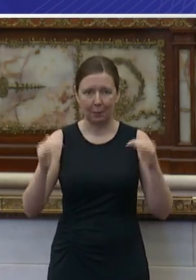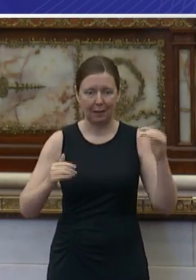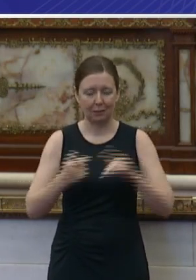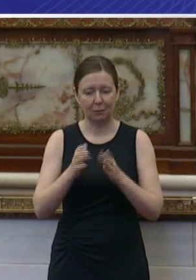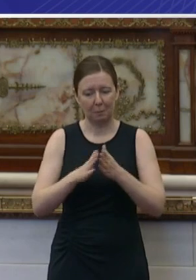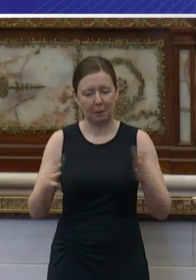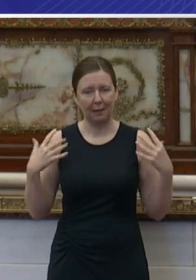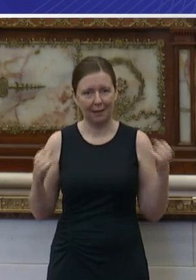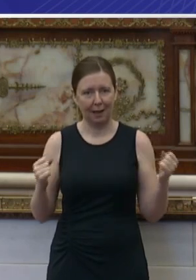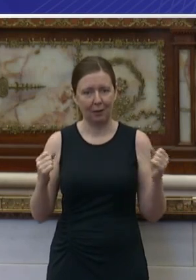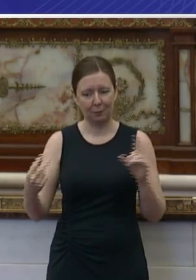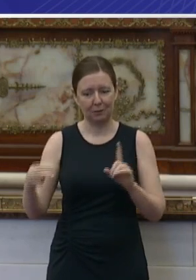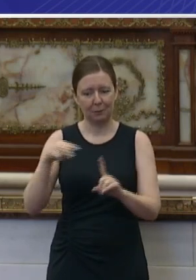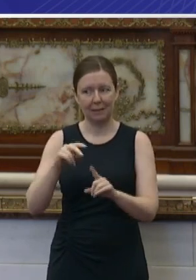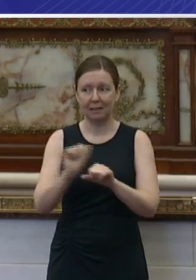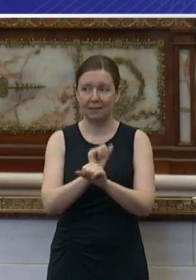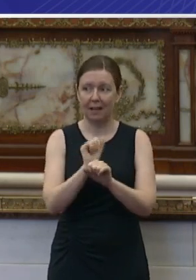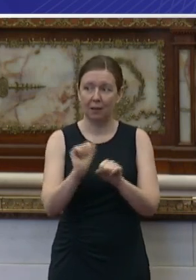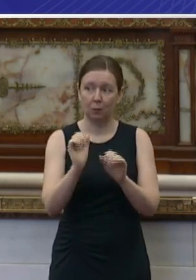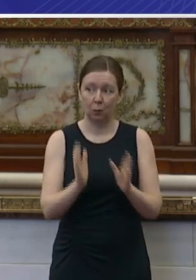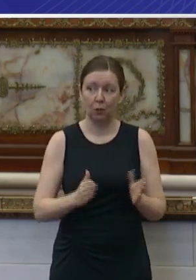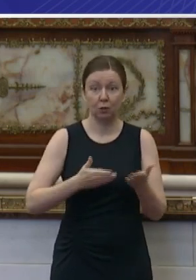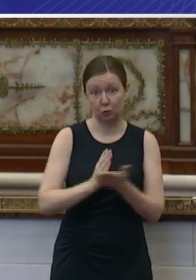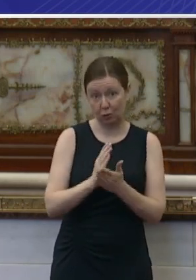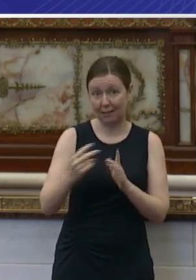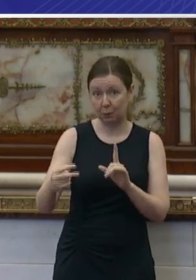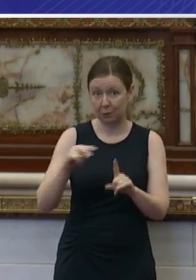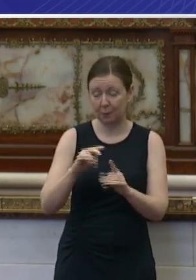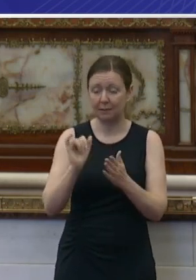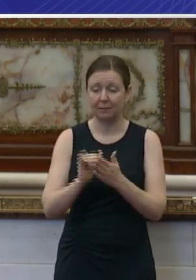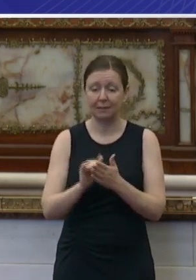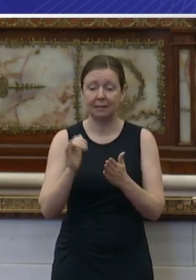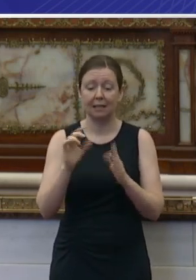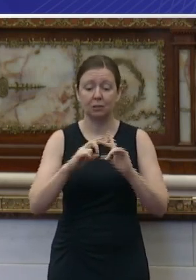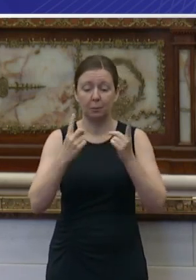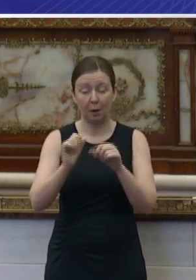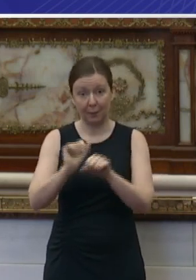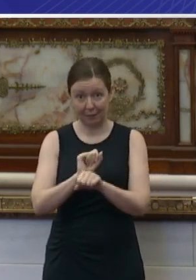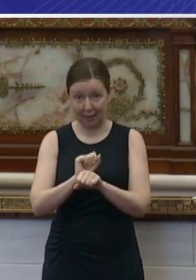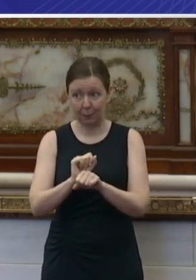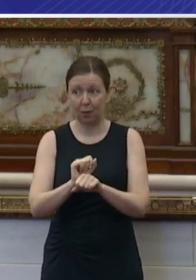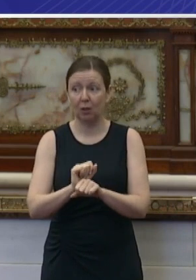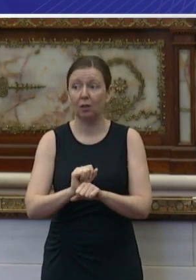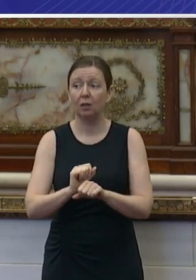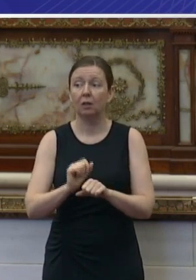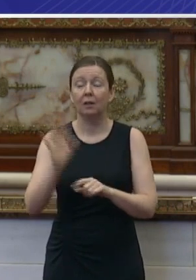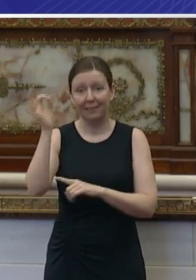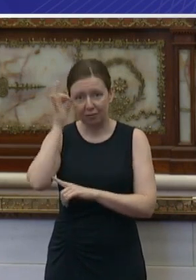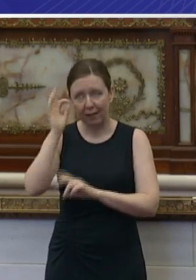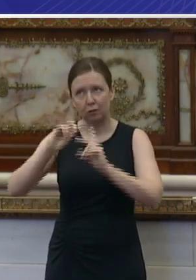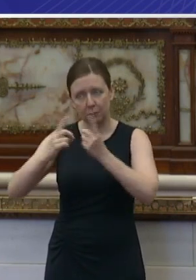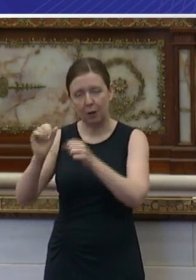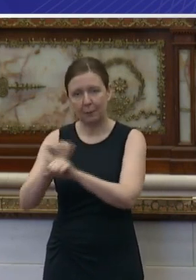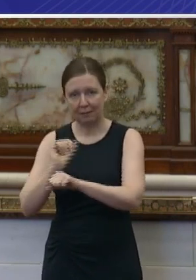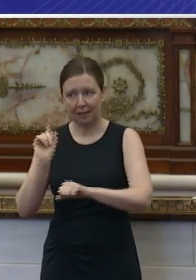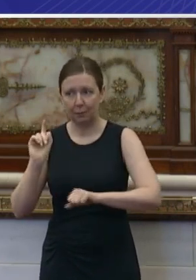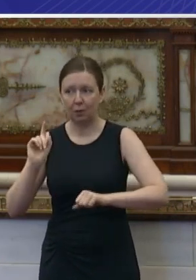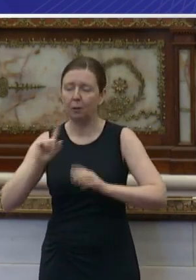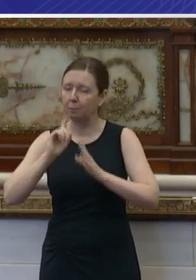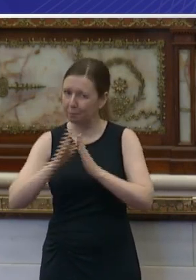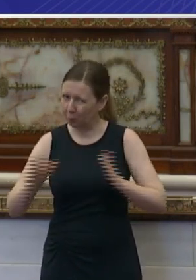health perspective and a workers' rights perspective is that the Department of Labor, the Federal Department of Labor,